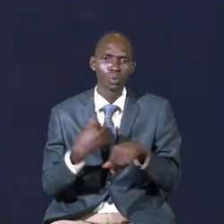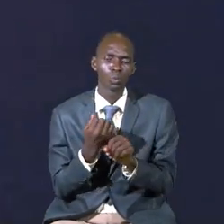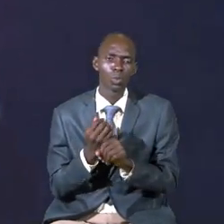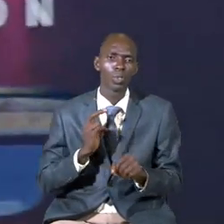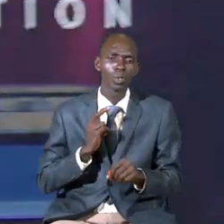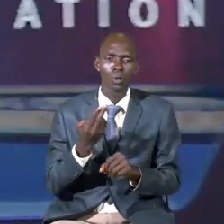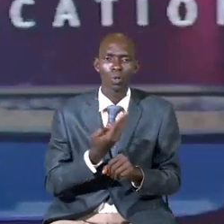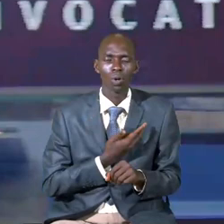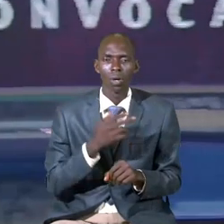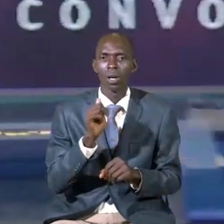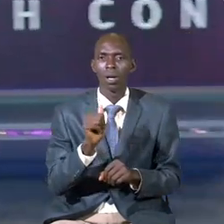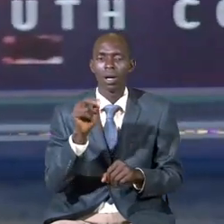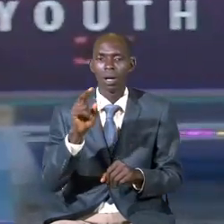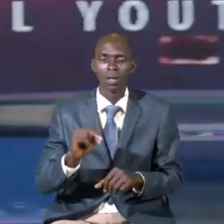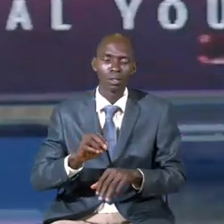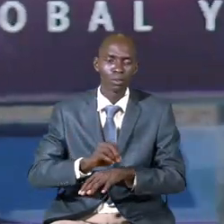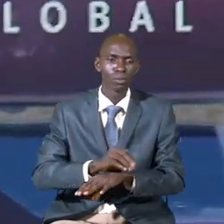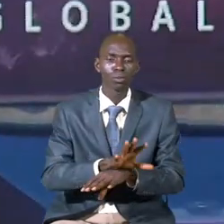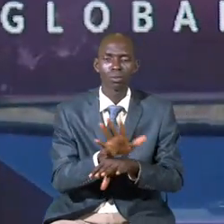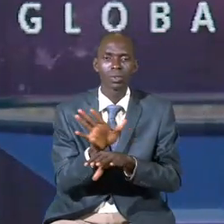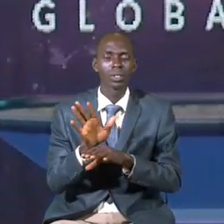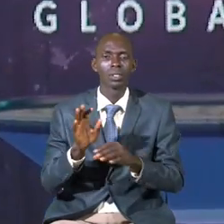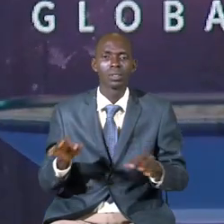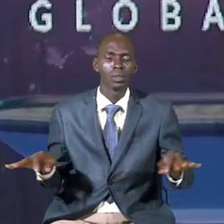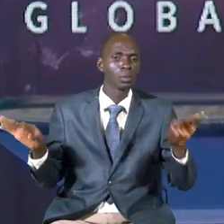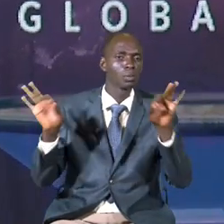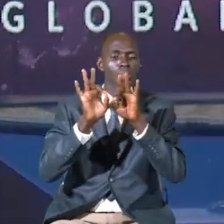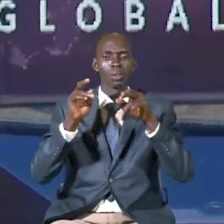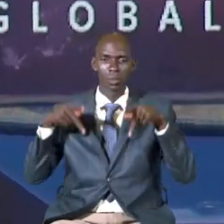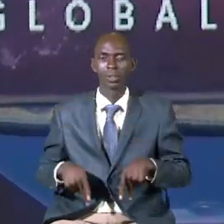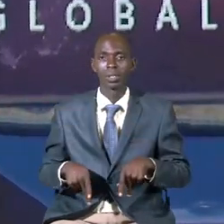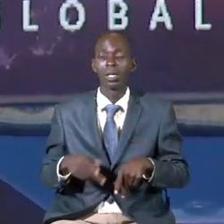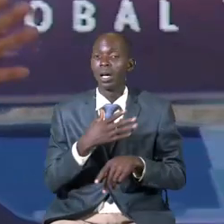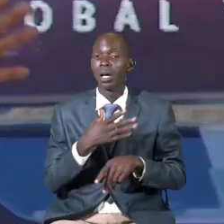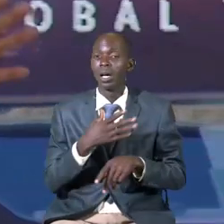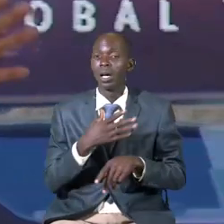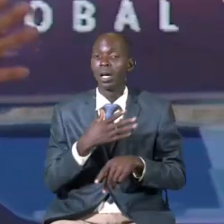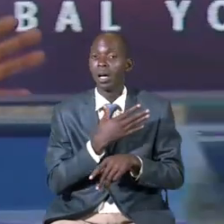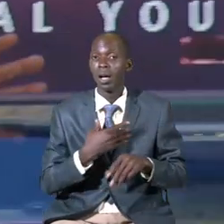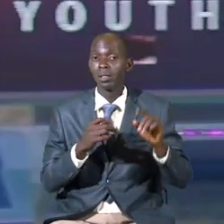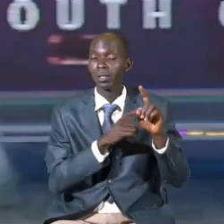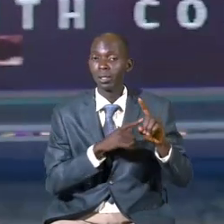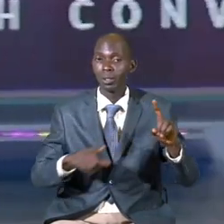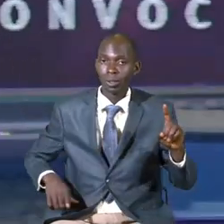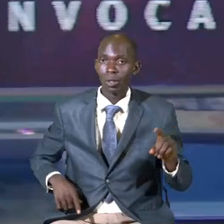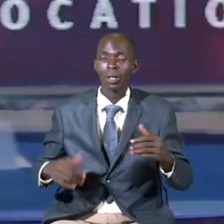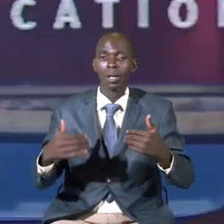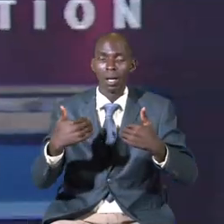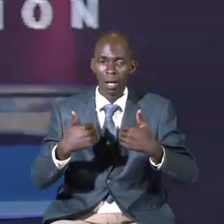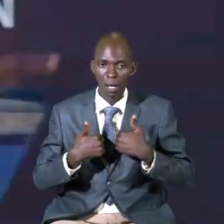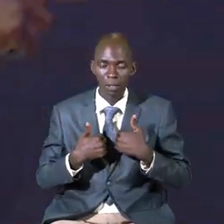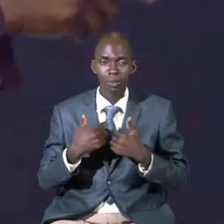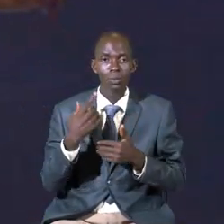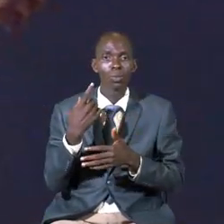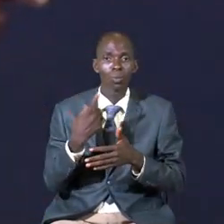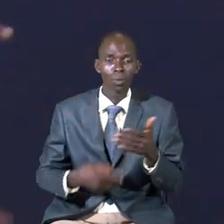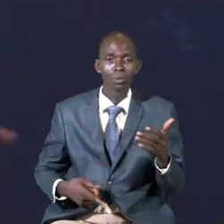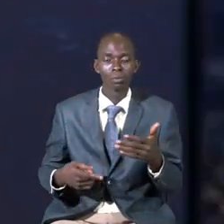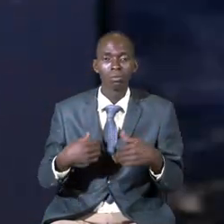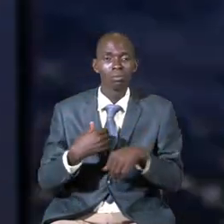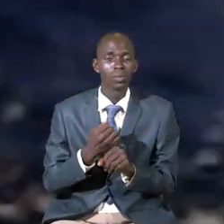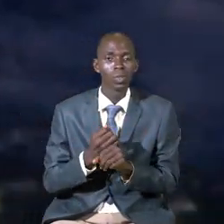influential significant individual and the lord has confronted us and taking